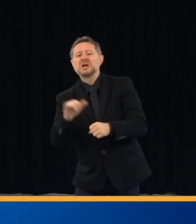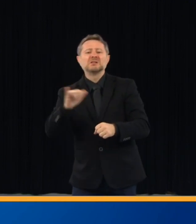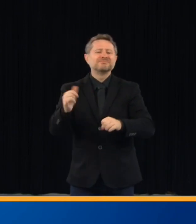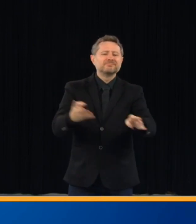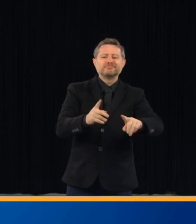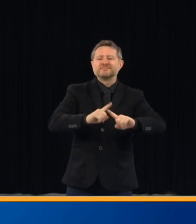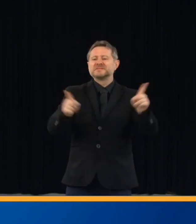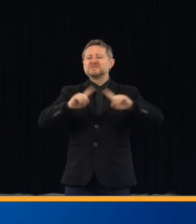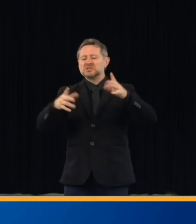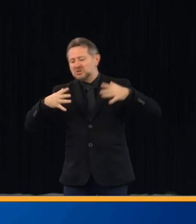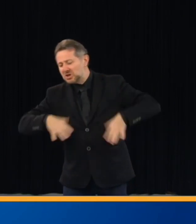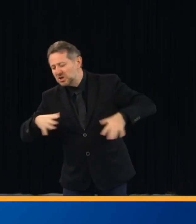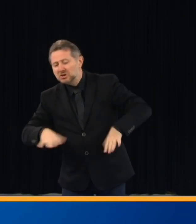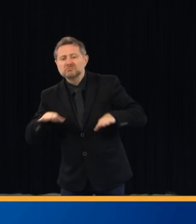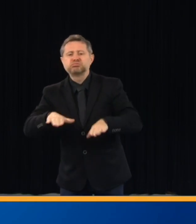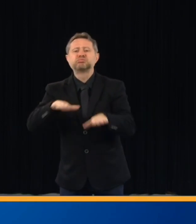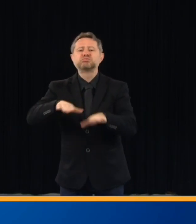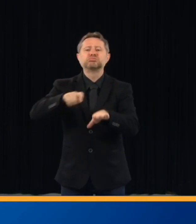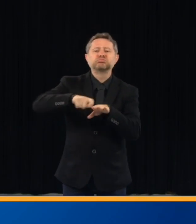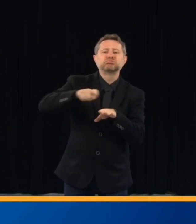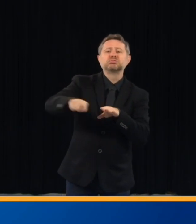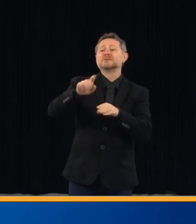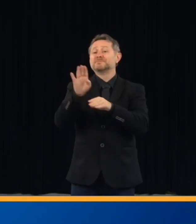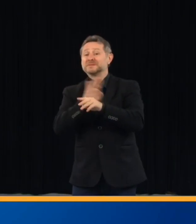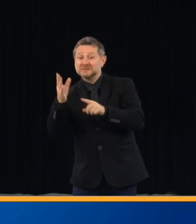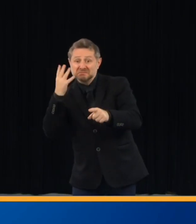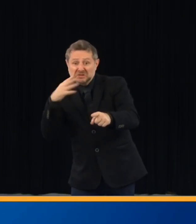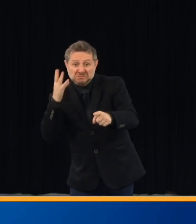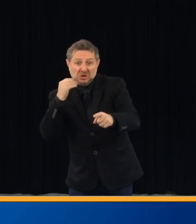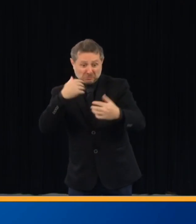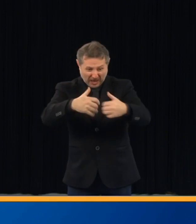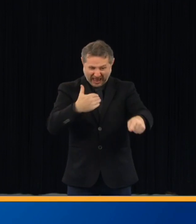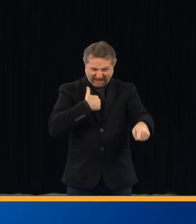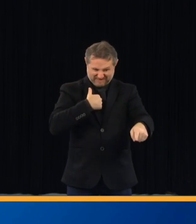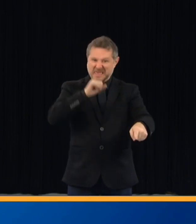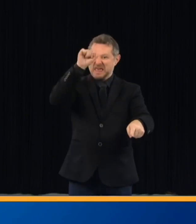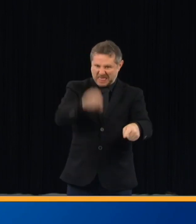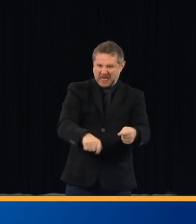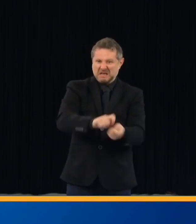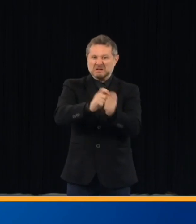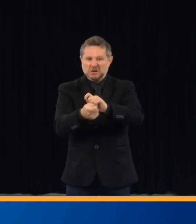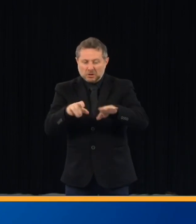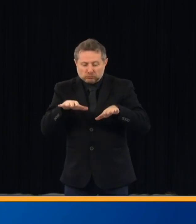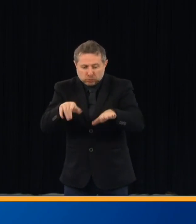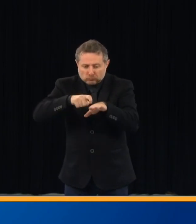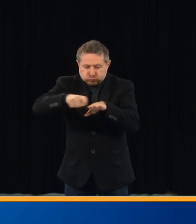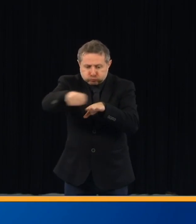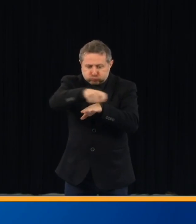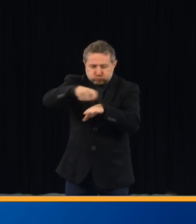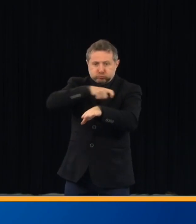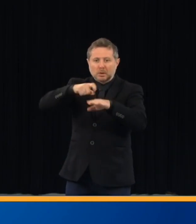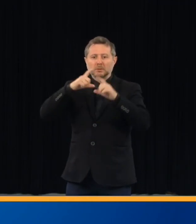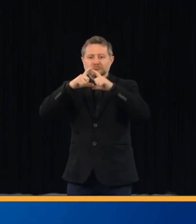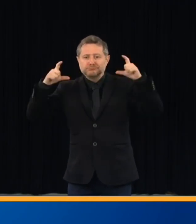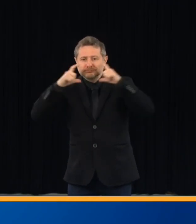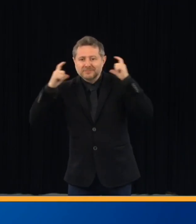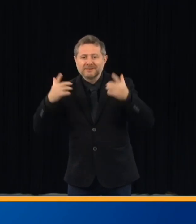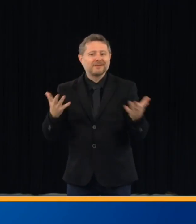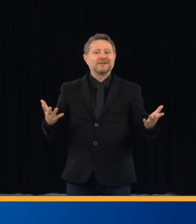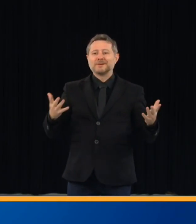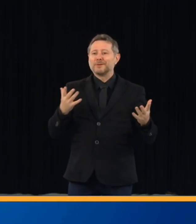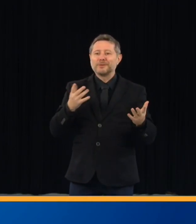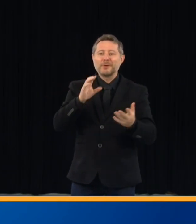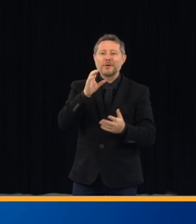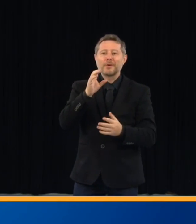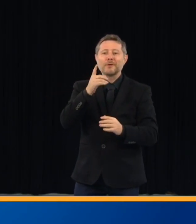have machinery that can cut a pattern, you know, a coverall, you're not